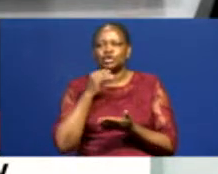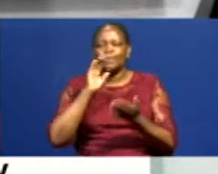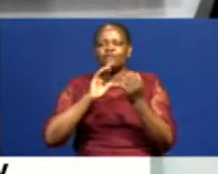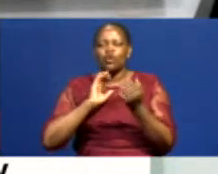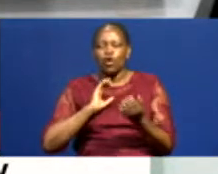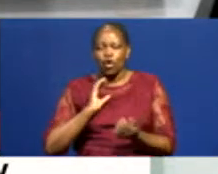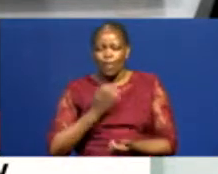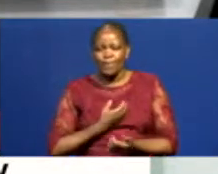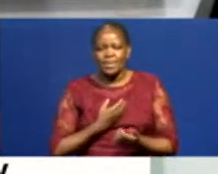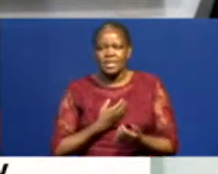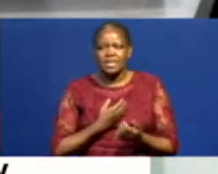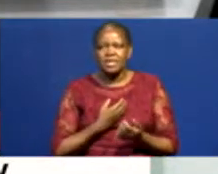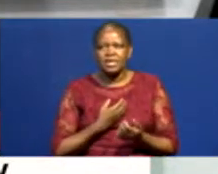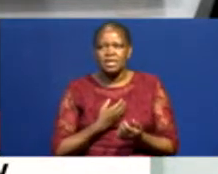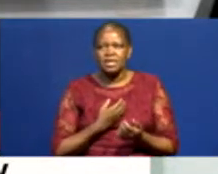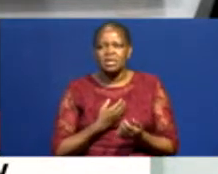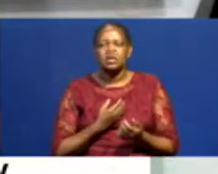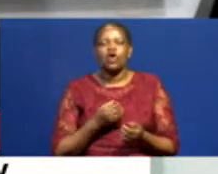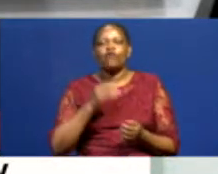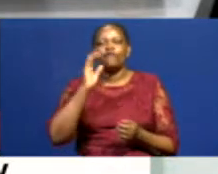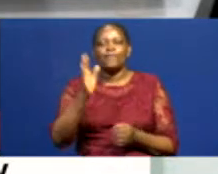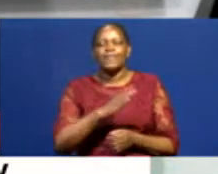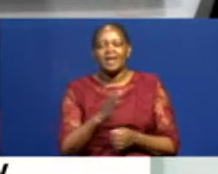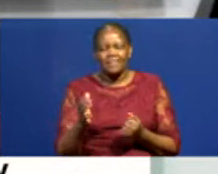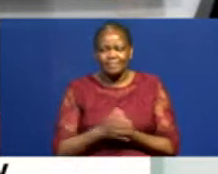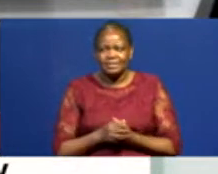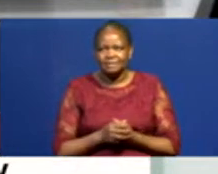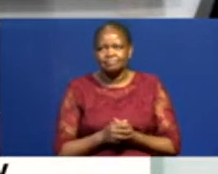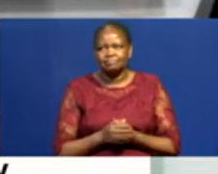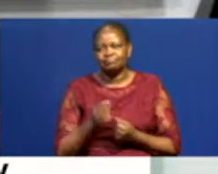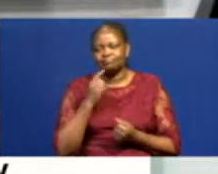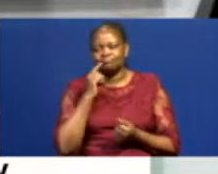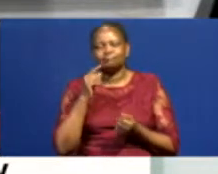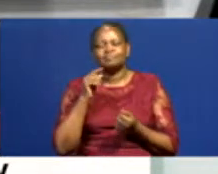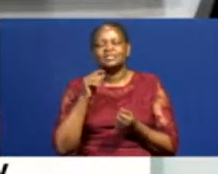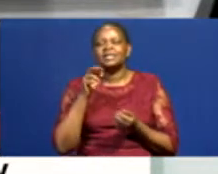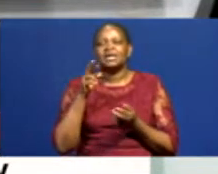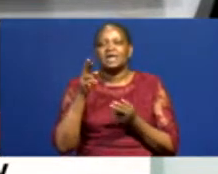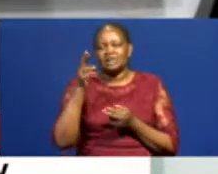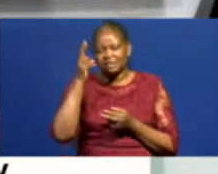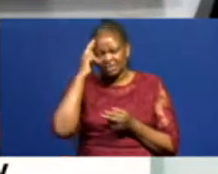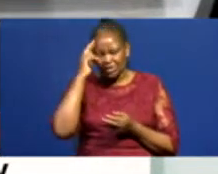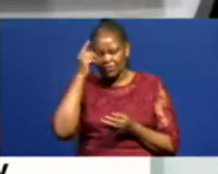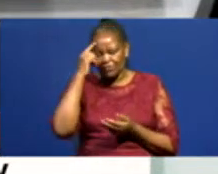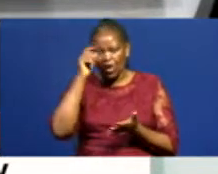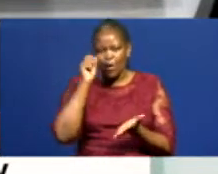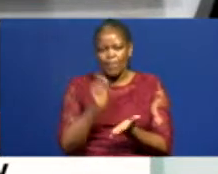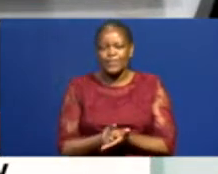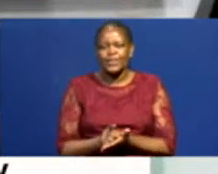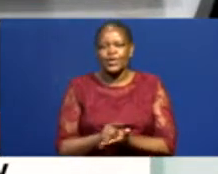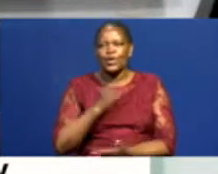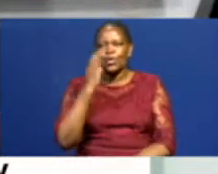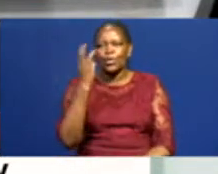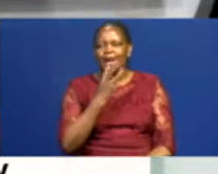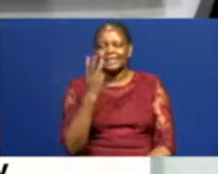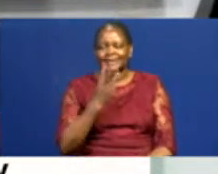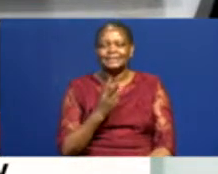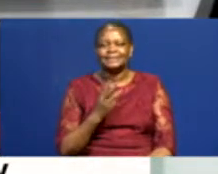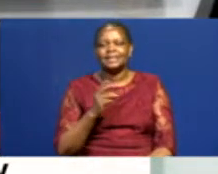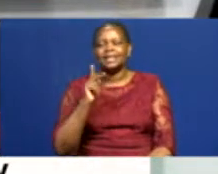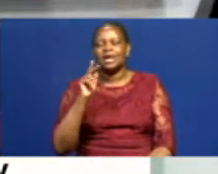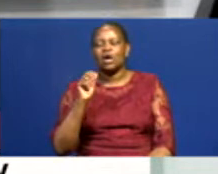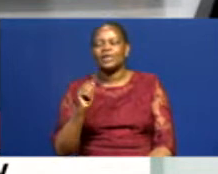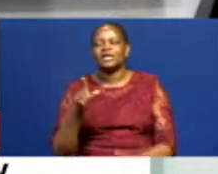committee of a whole house to outline its reasons for impeaching her. Wednesday, Kawira's legal team, comprising